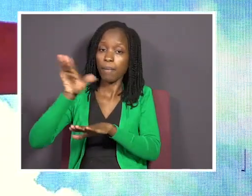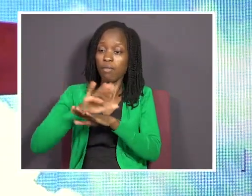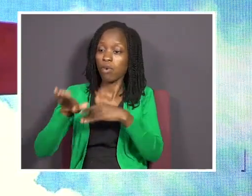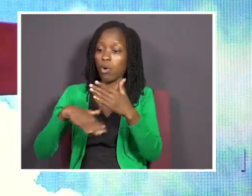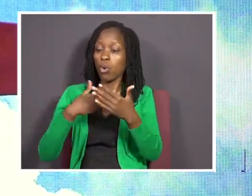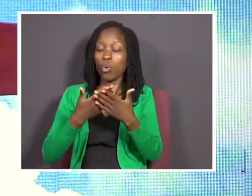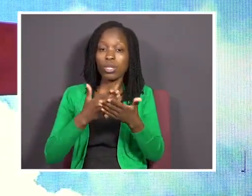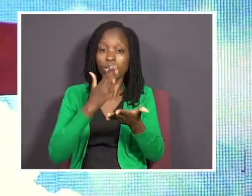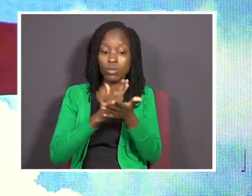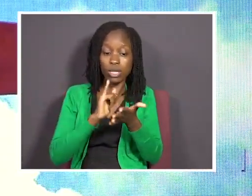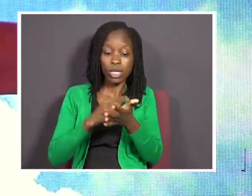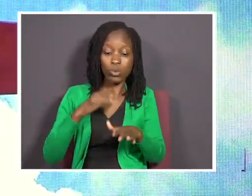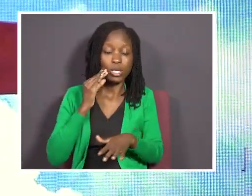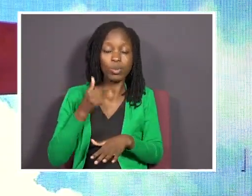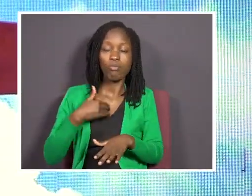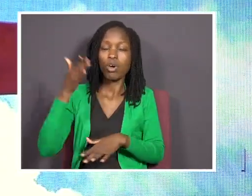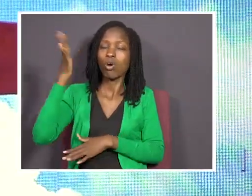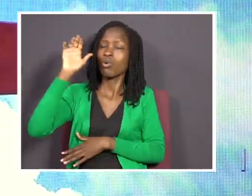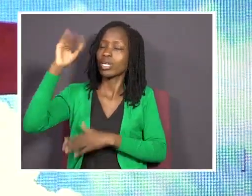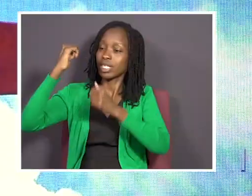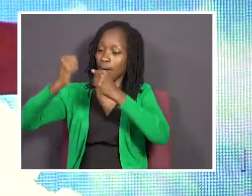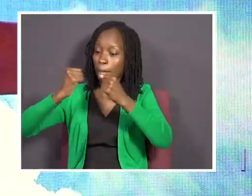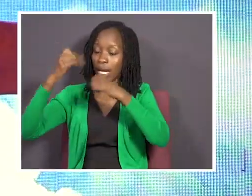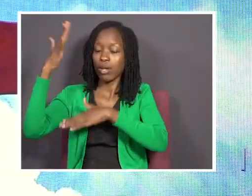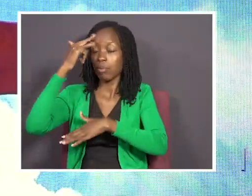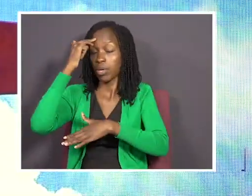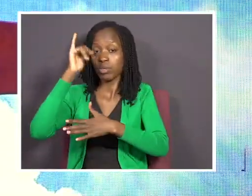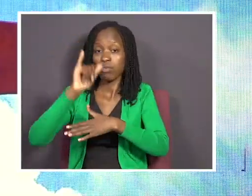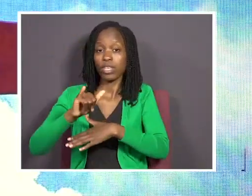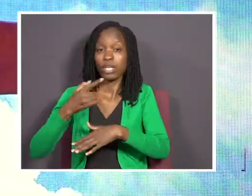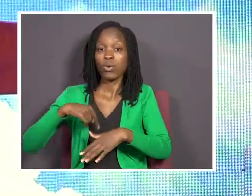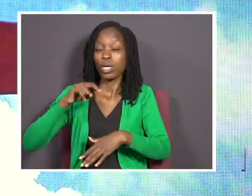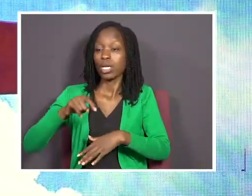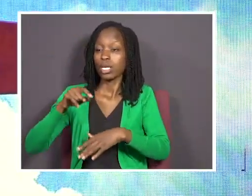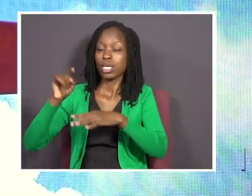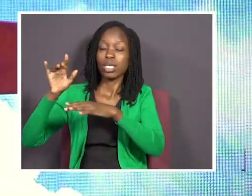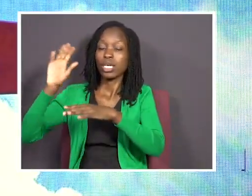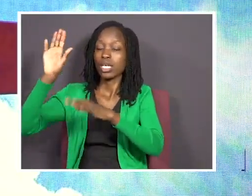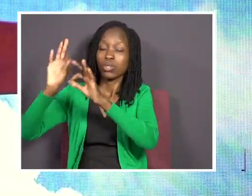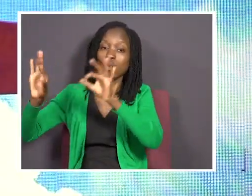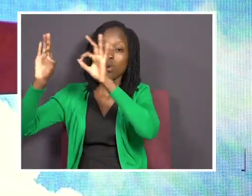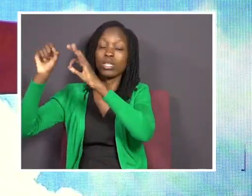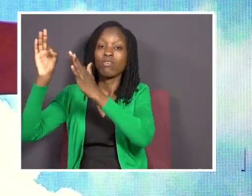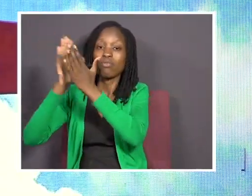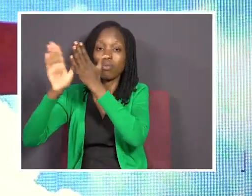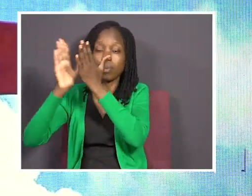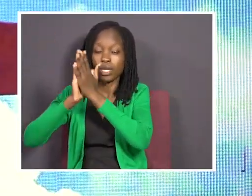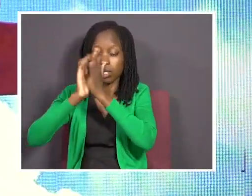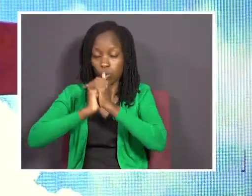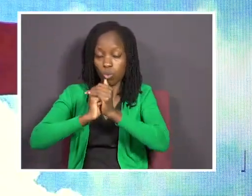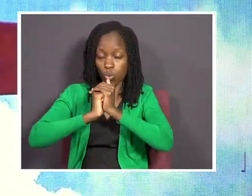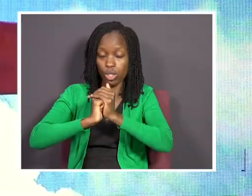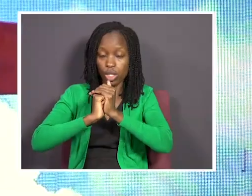those realities. He is a mighty God. And because of that, he is deserving of praise,